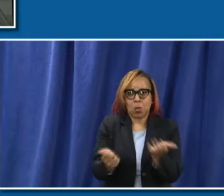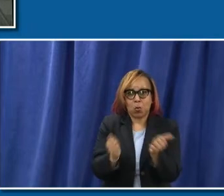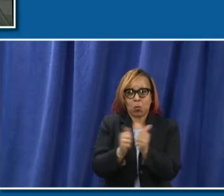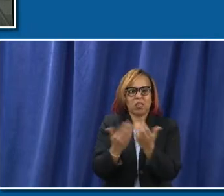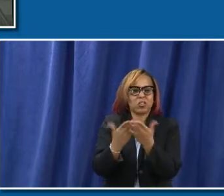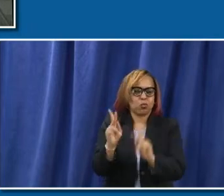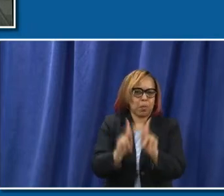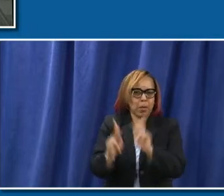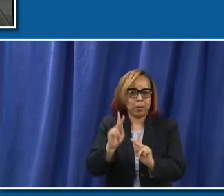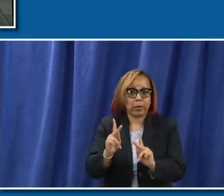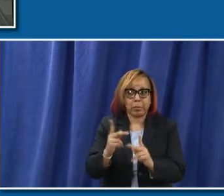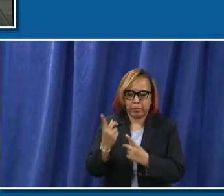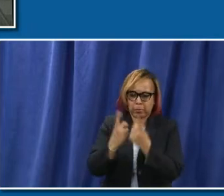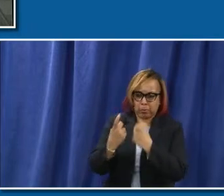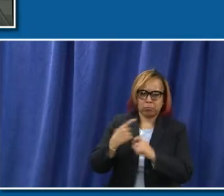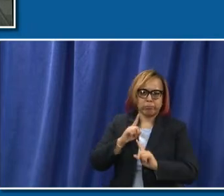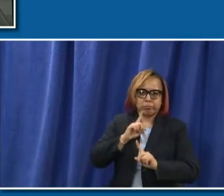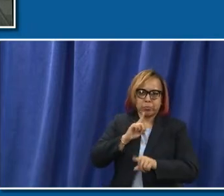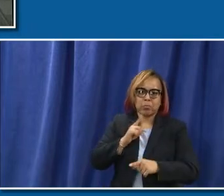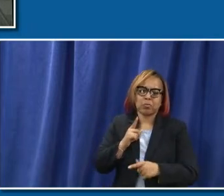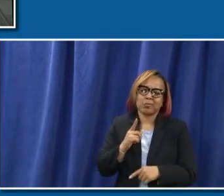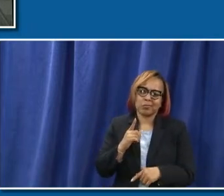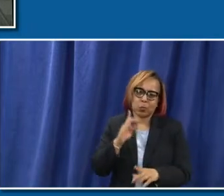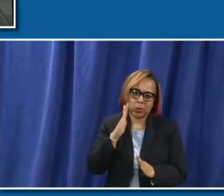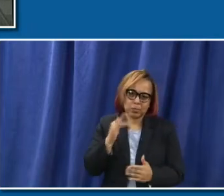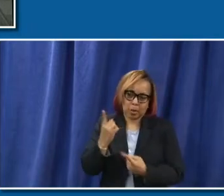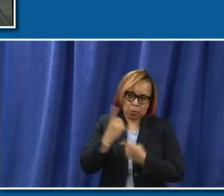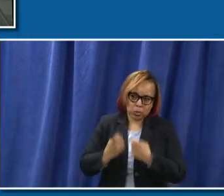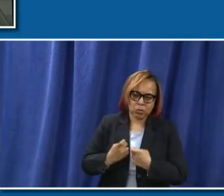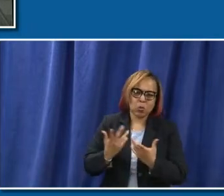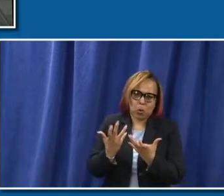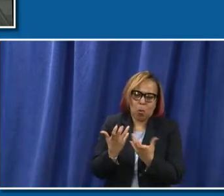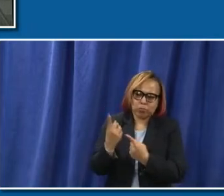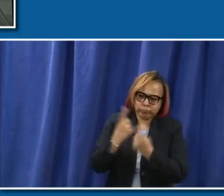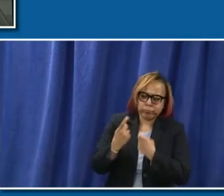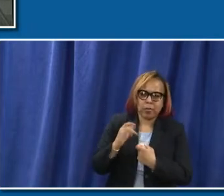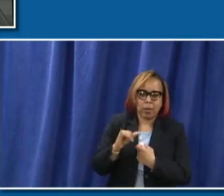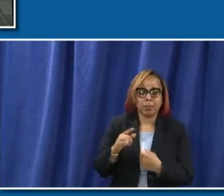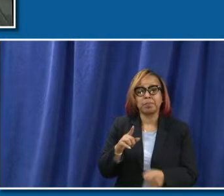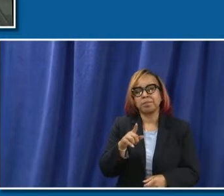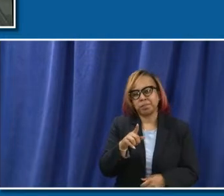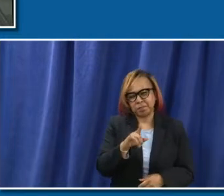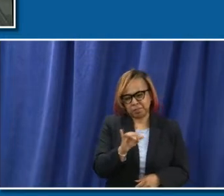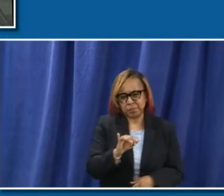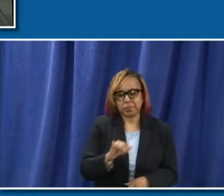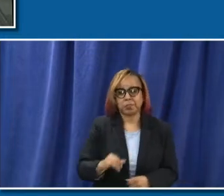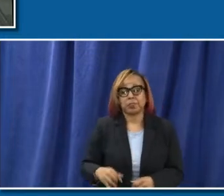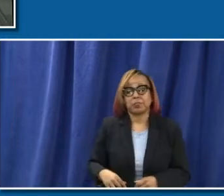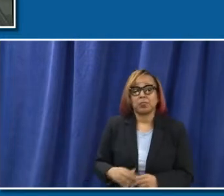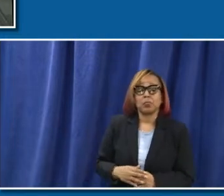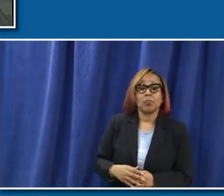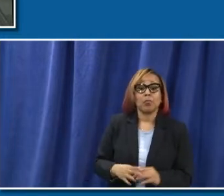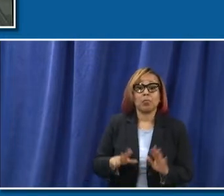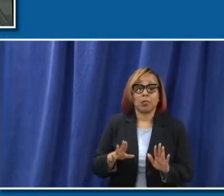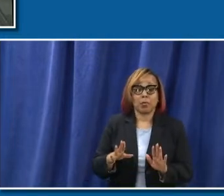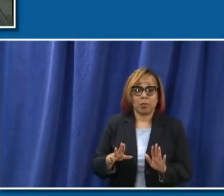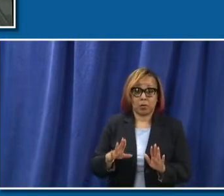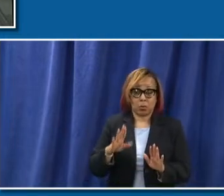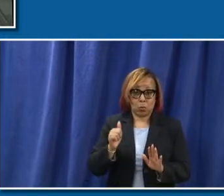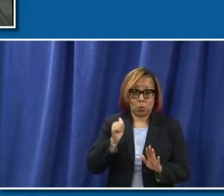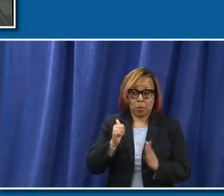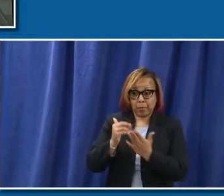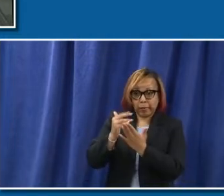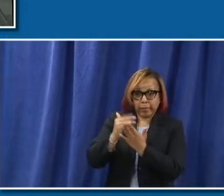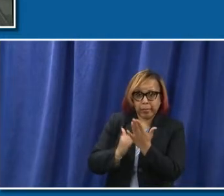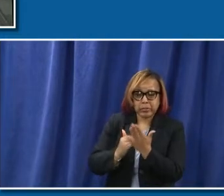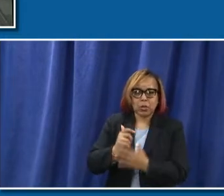general public and answer people's questions. We expect questions, we want them. The other thing is that all of this, we won't be listing sort